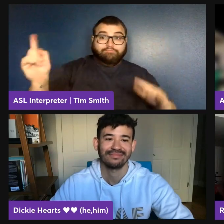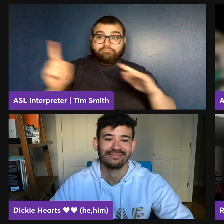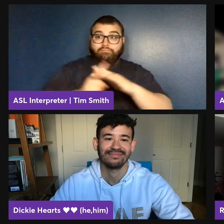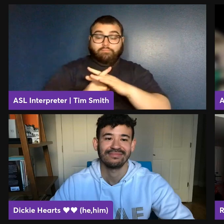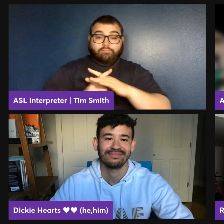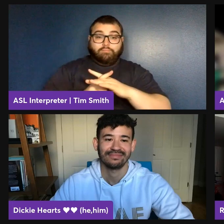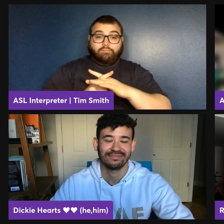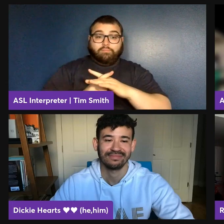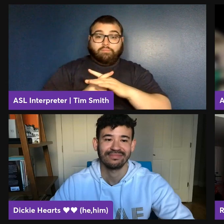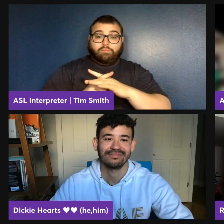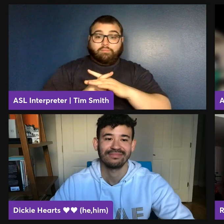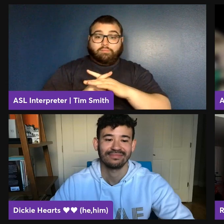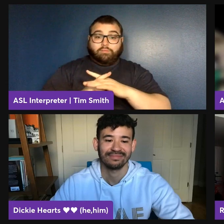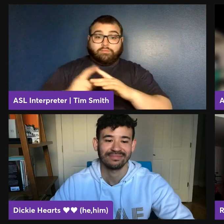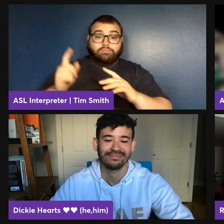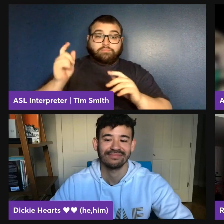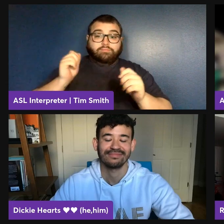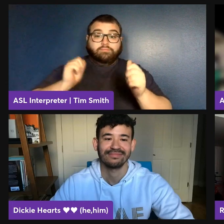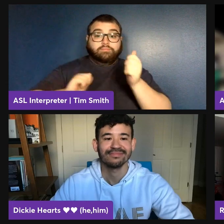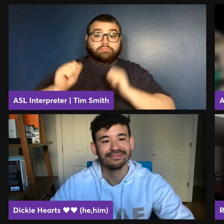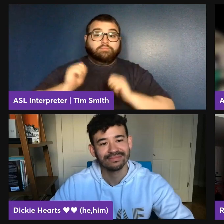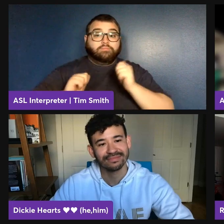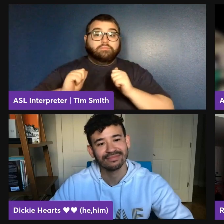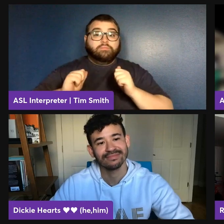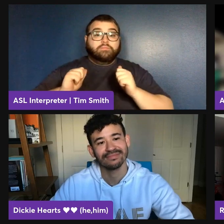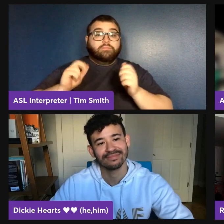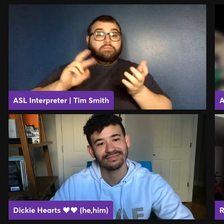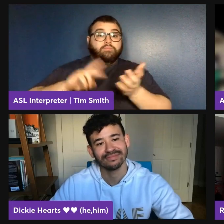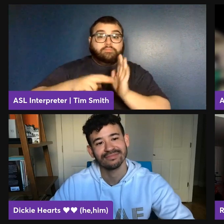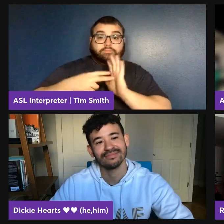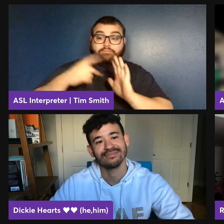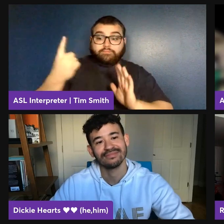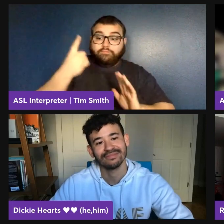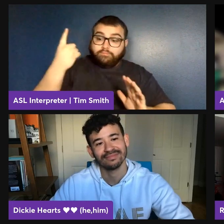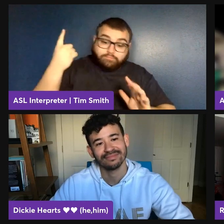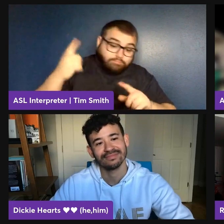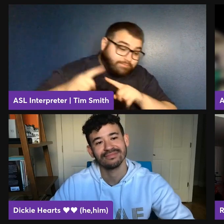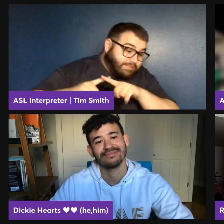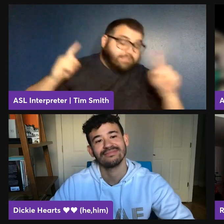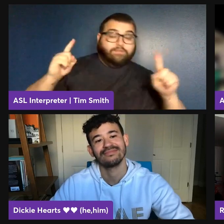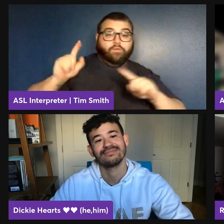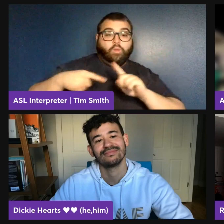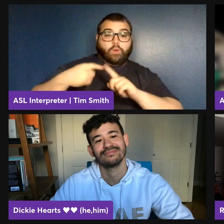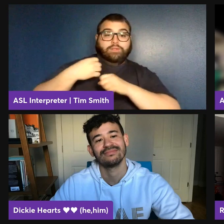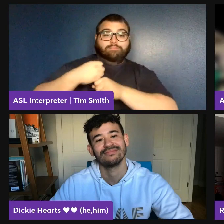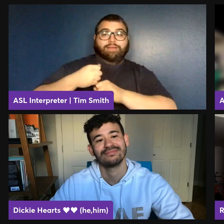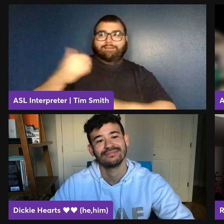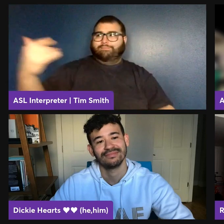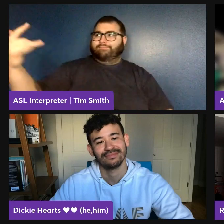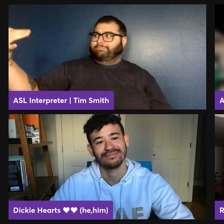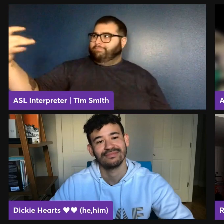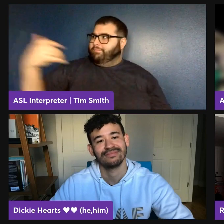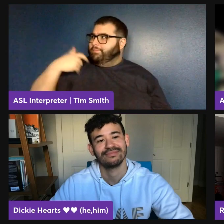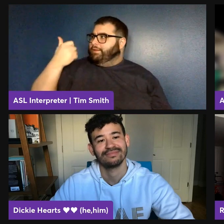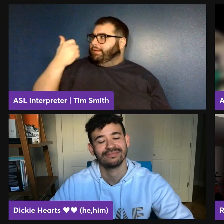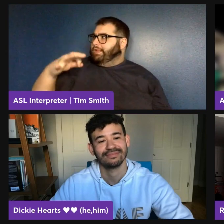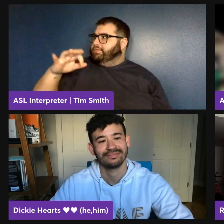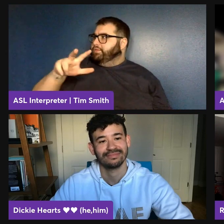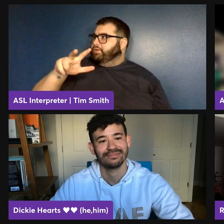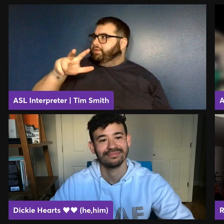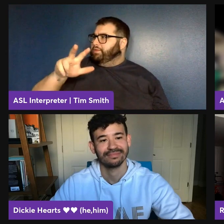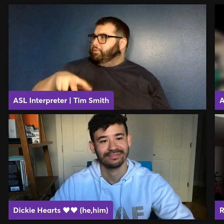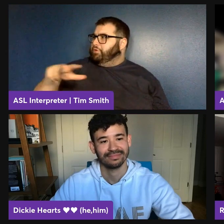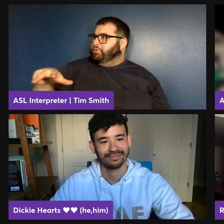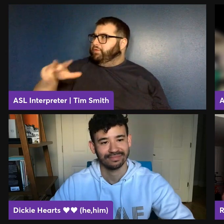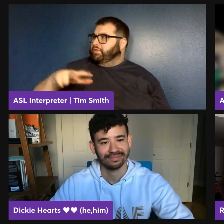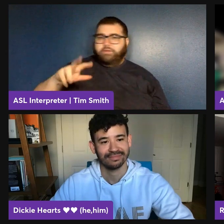is, you know, meant something completely different when it was made in 1934, 1933,